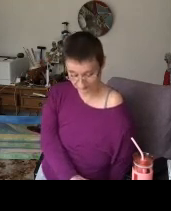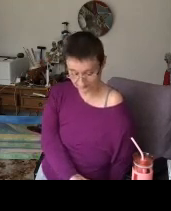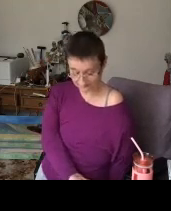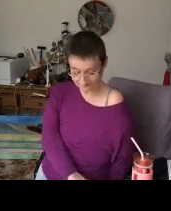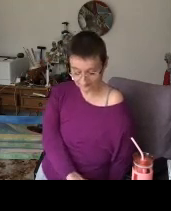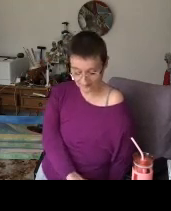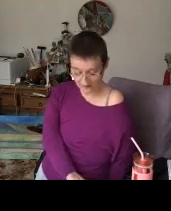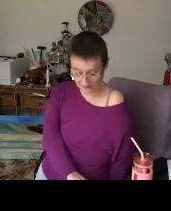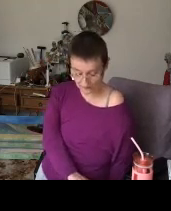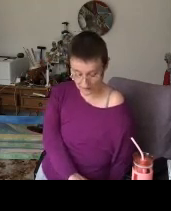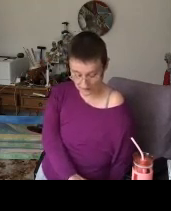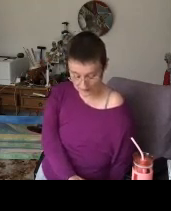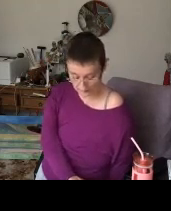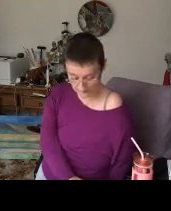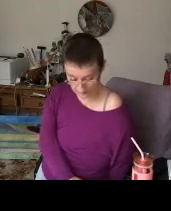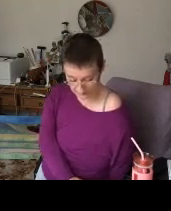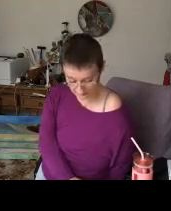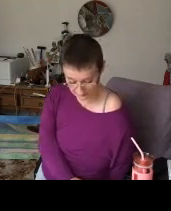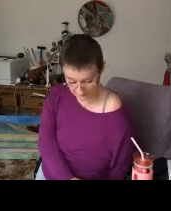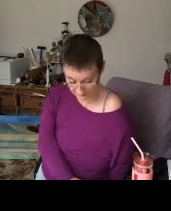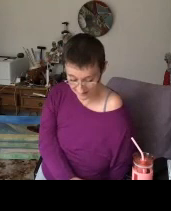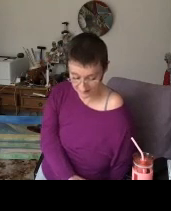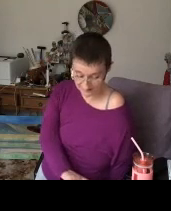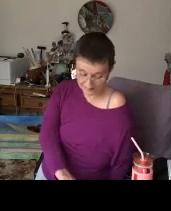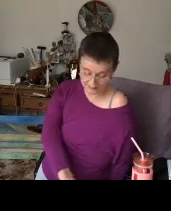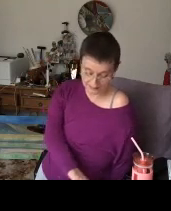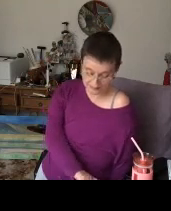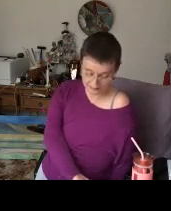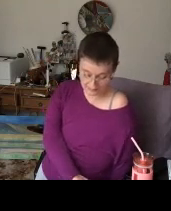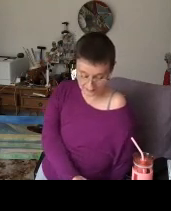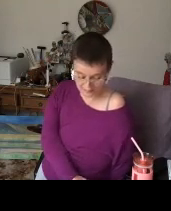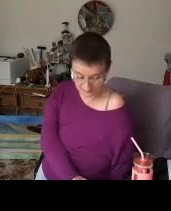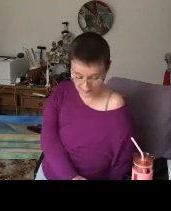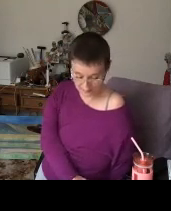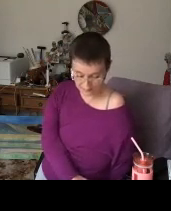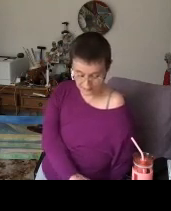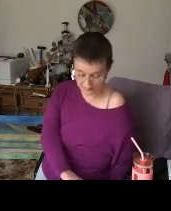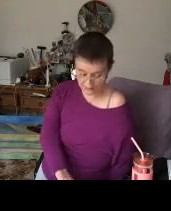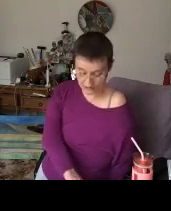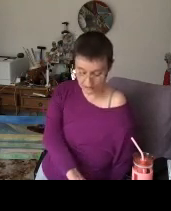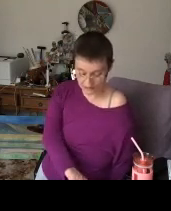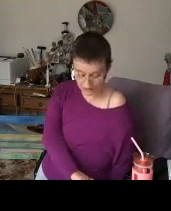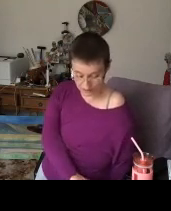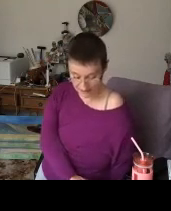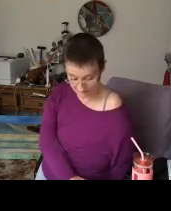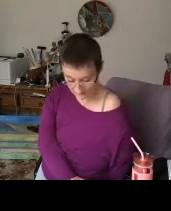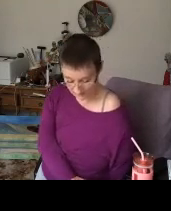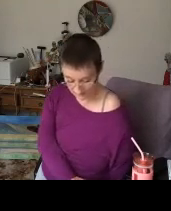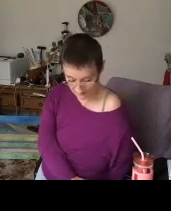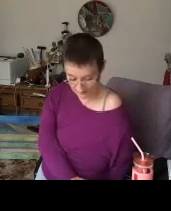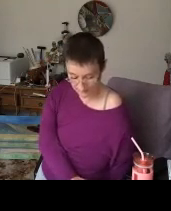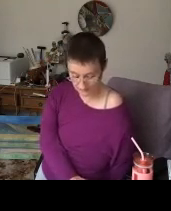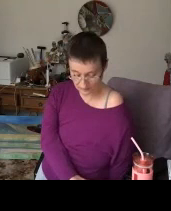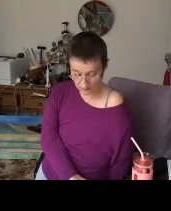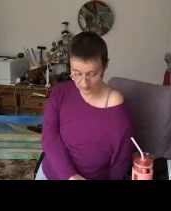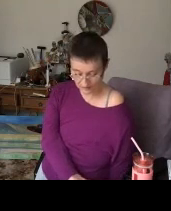Hoyle, who again. David assumes two